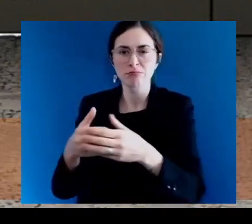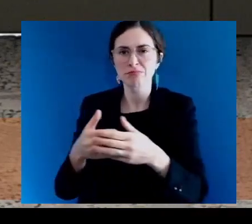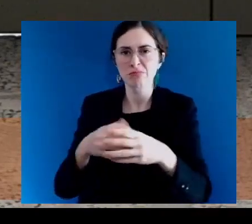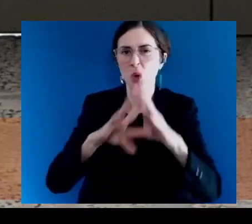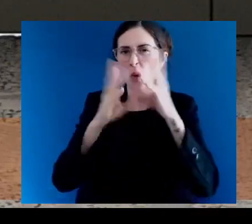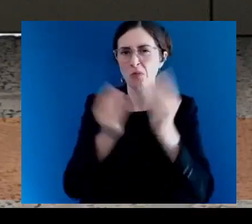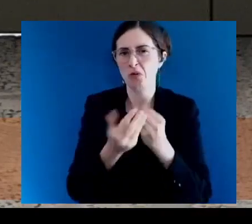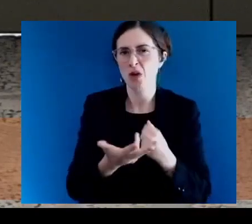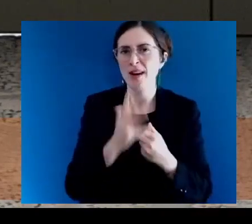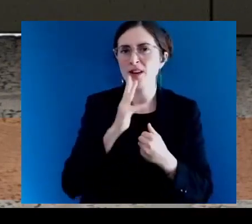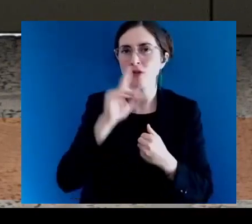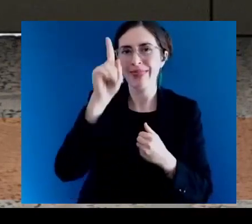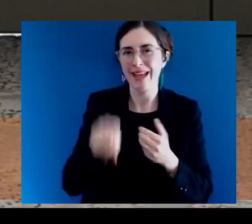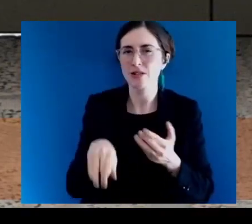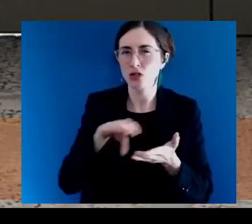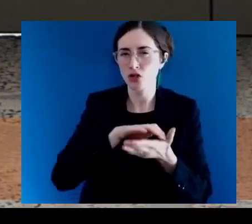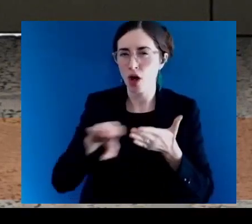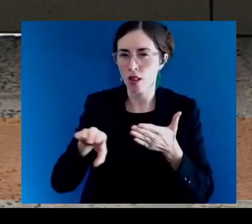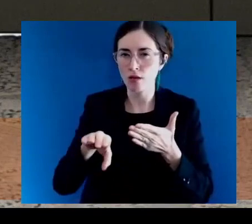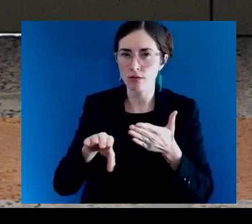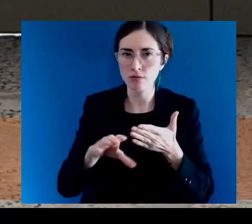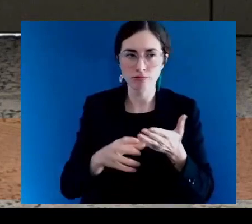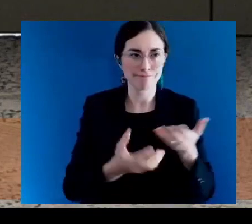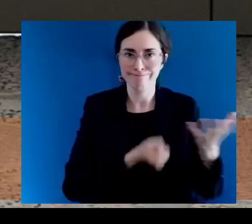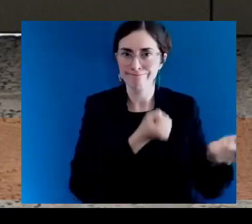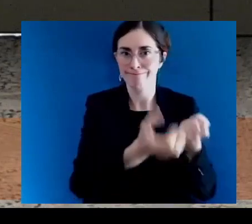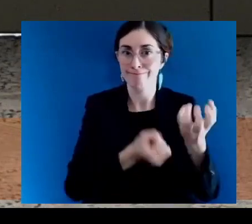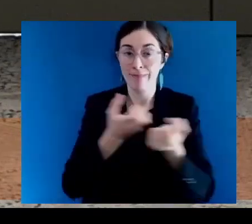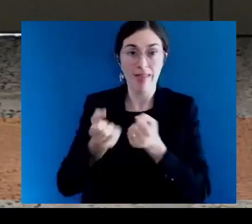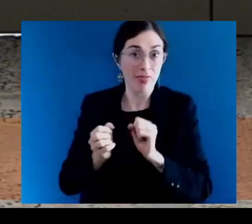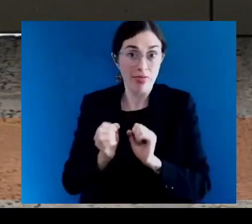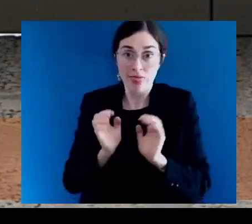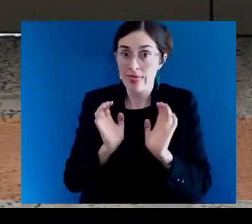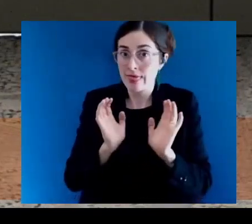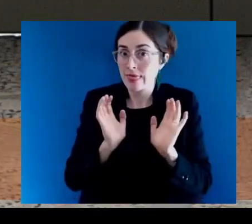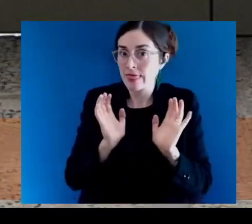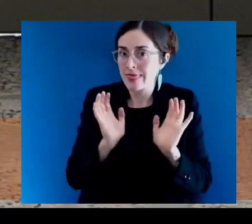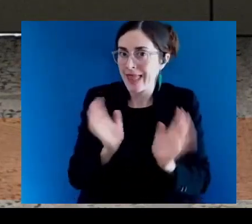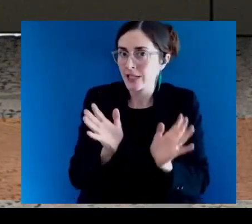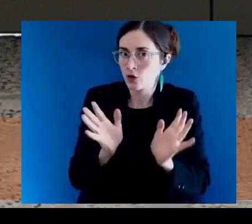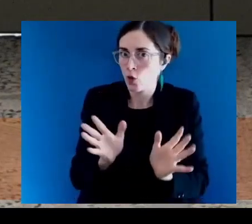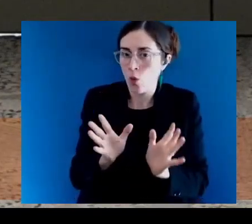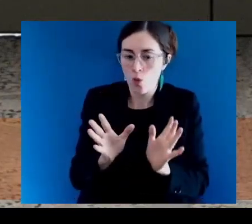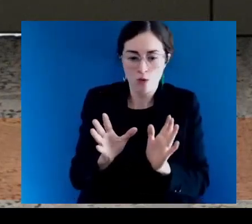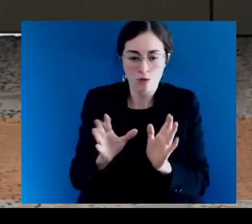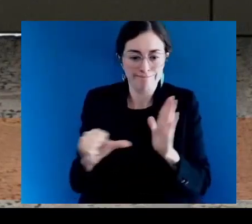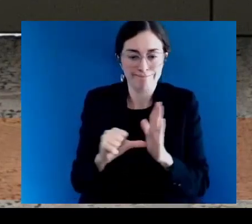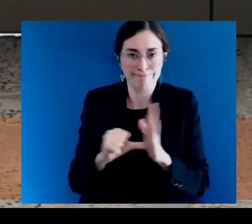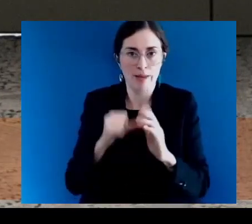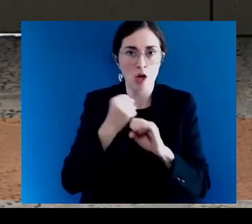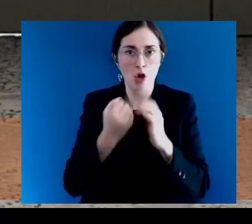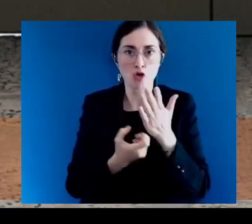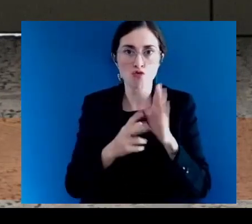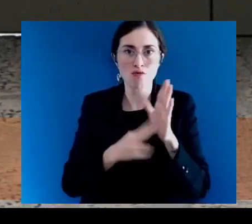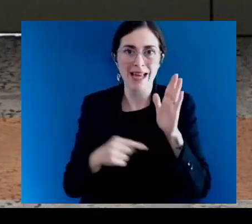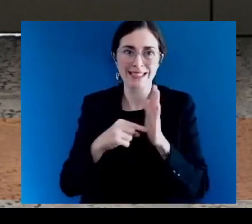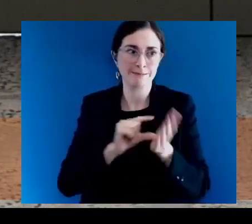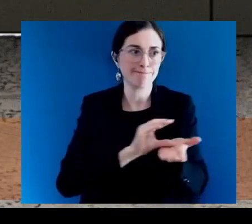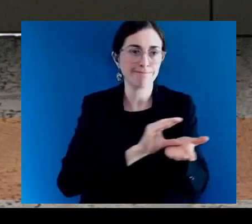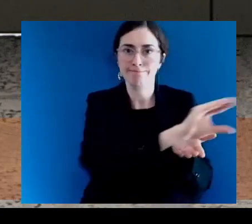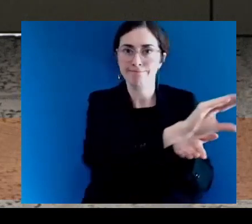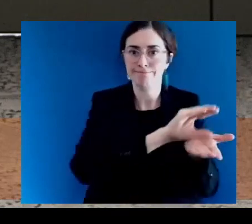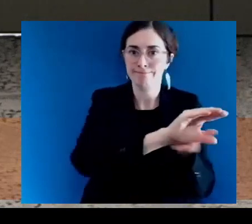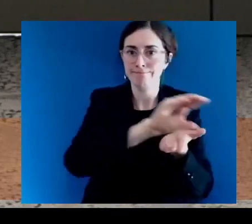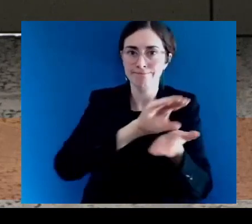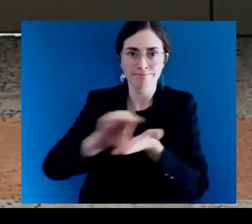of renewables, is the extent of grant funding supporting traditional owner engagement in